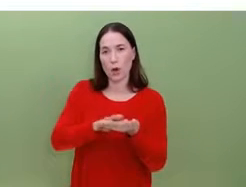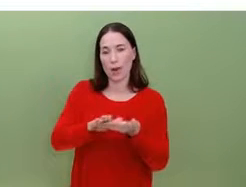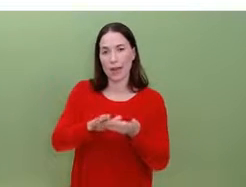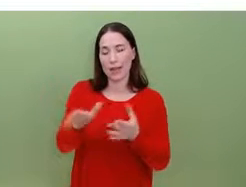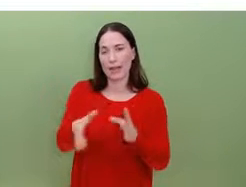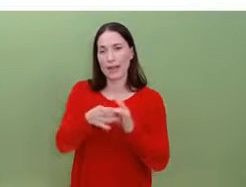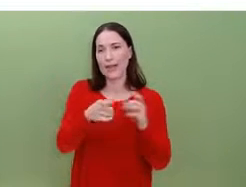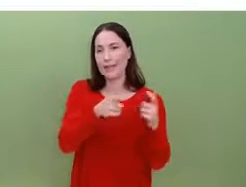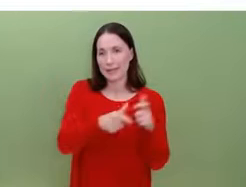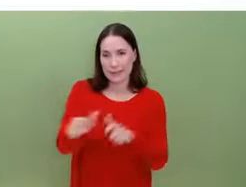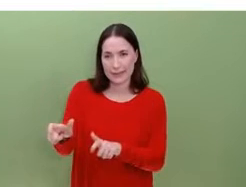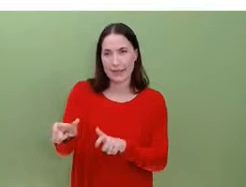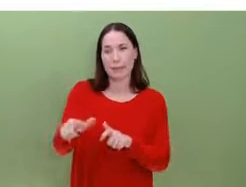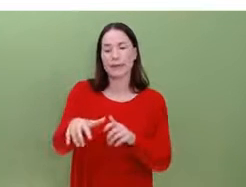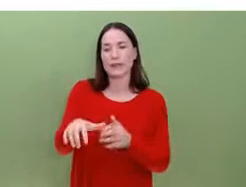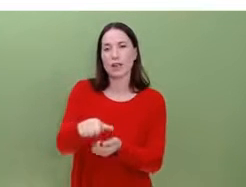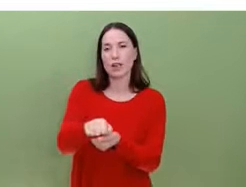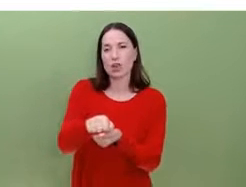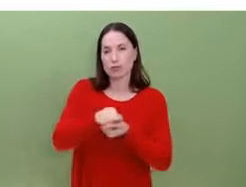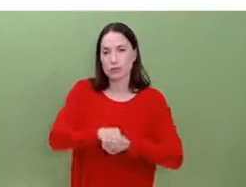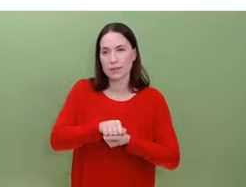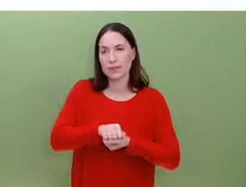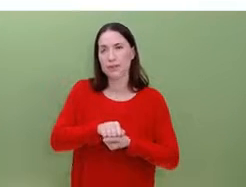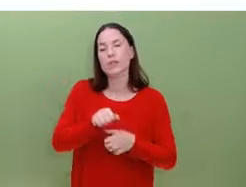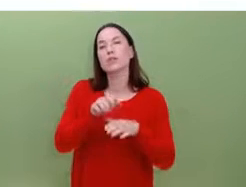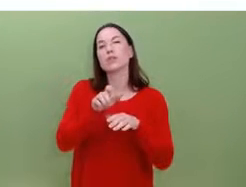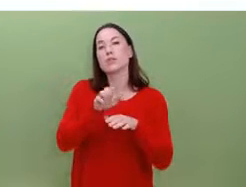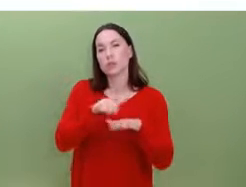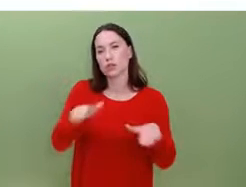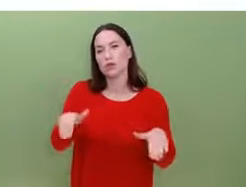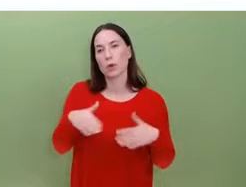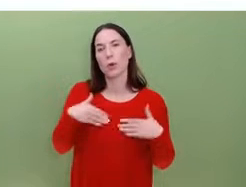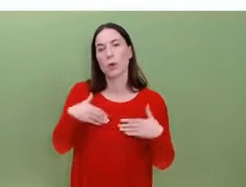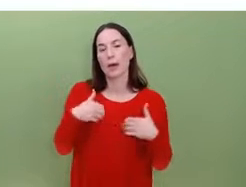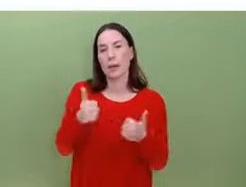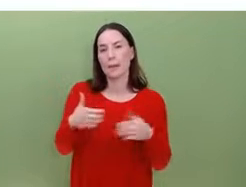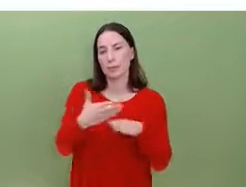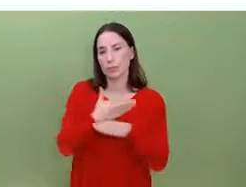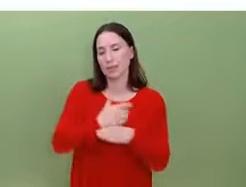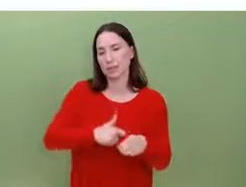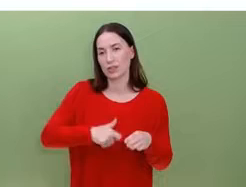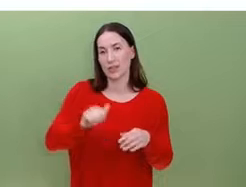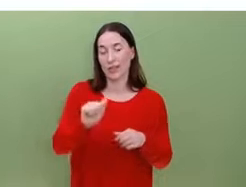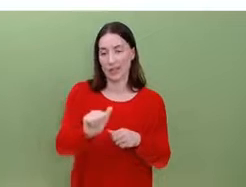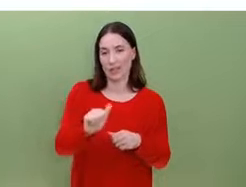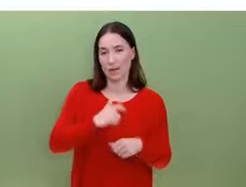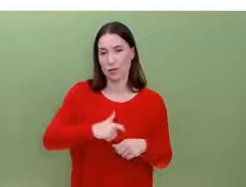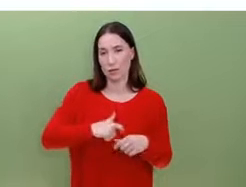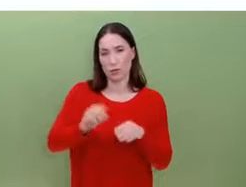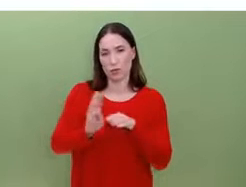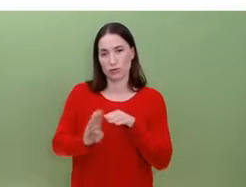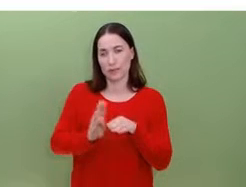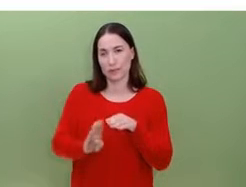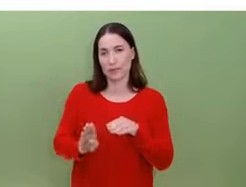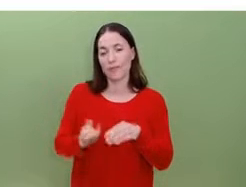and retention of the children wellbeing practitioners in their roles and in the services in which they trained. So a few comments on saying